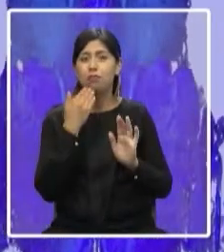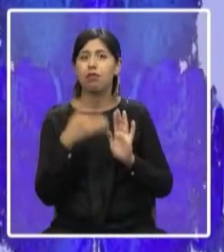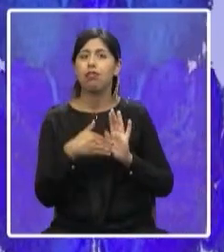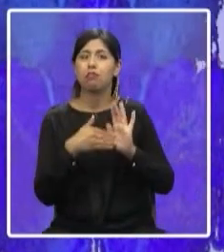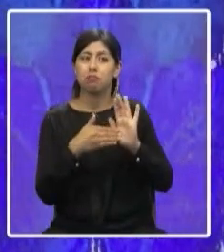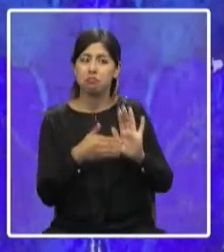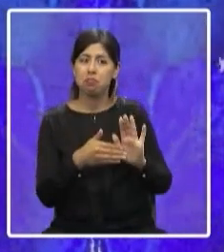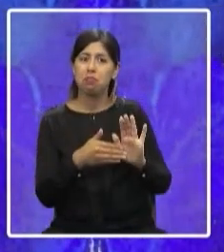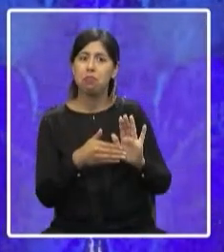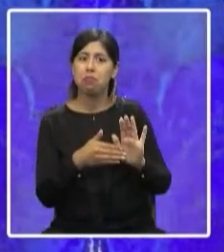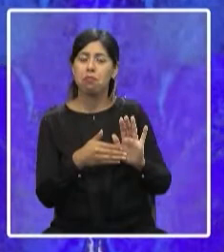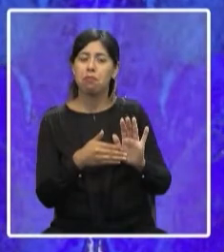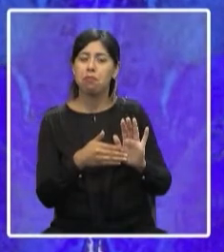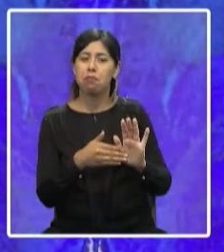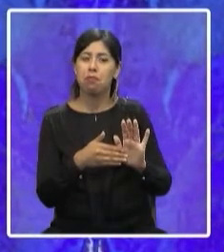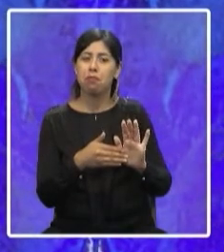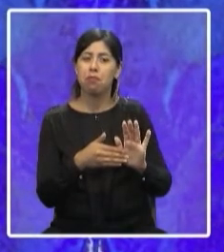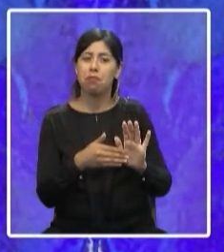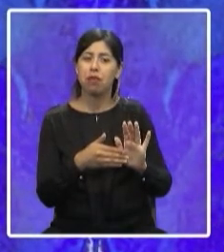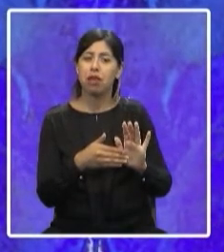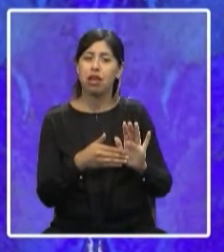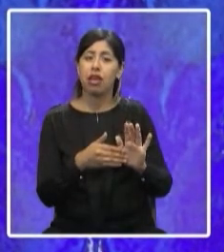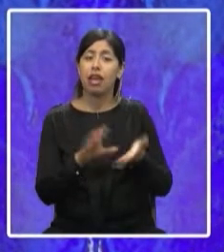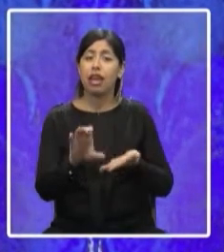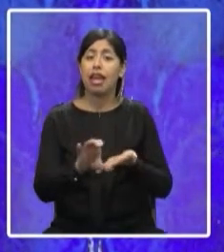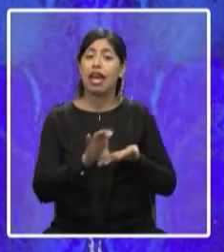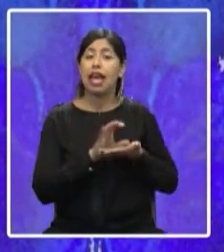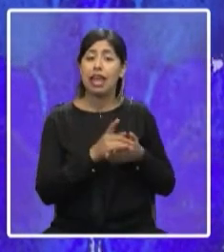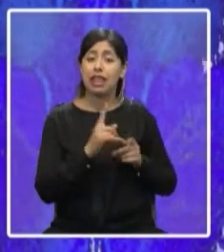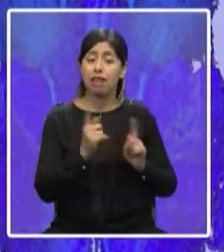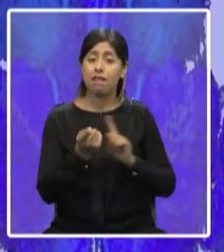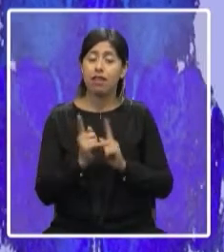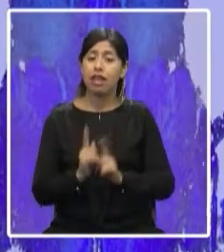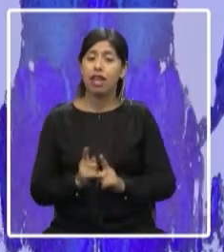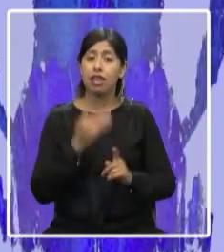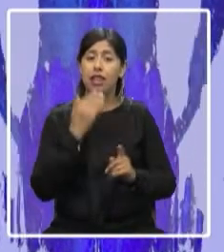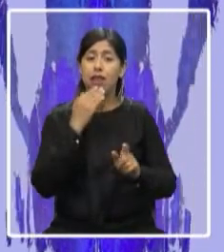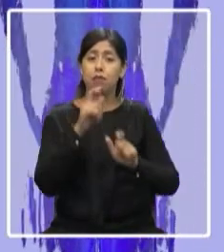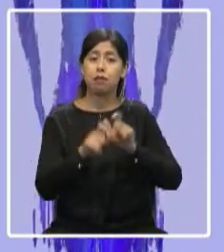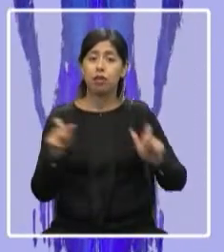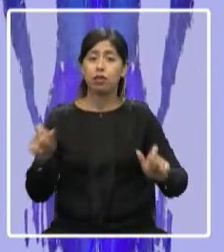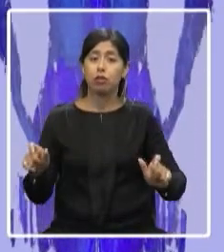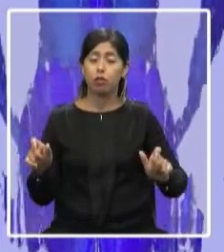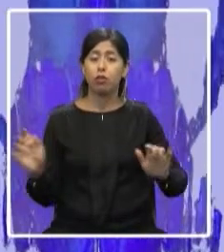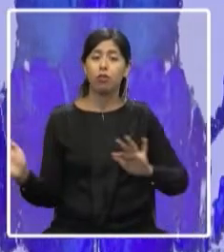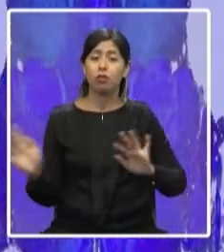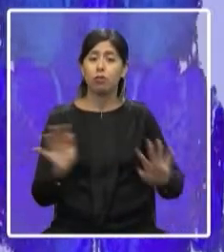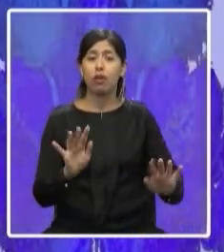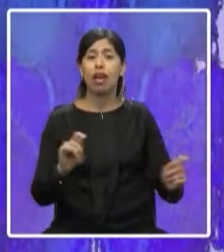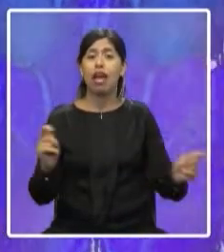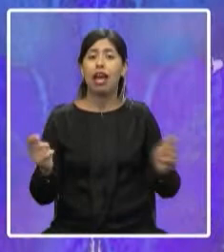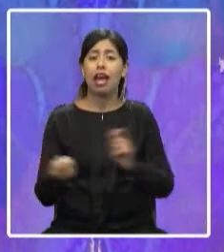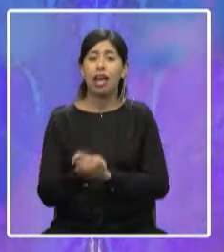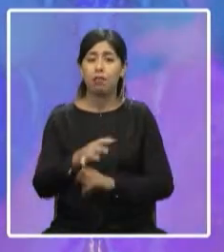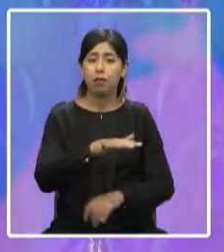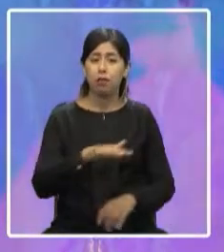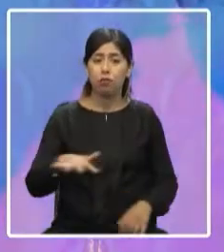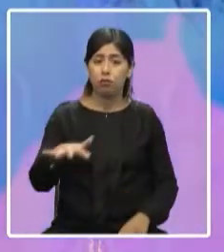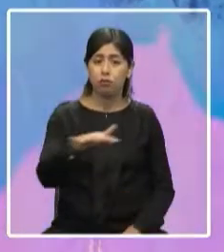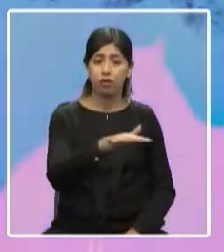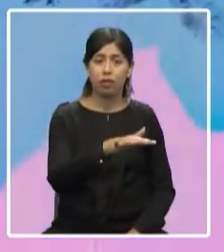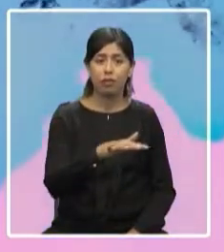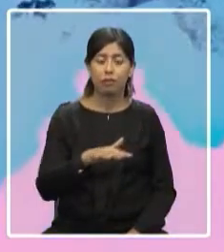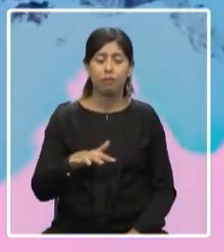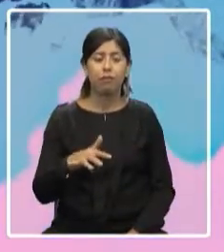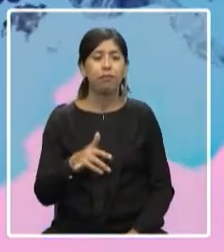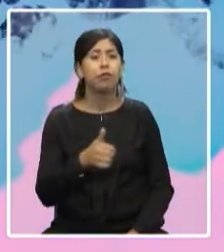tastes, even demographics, the aging of the population, all of which change the demand for human skills and specialization. So